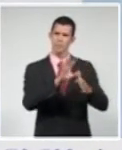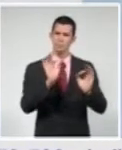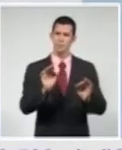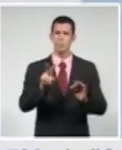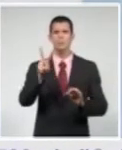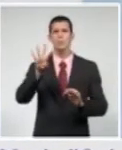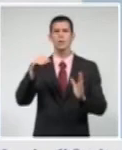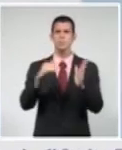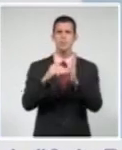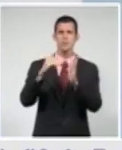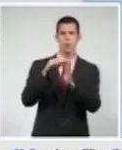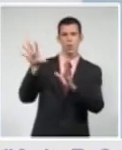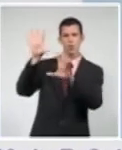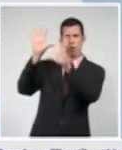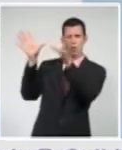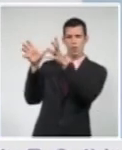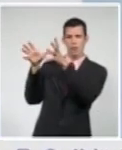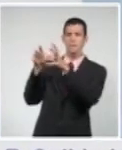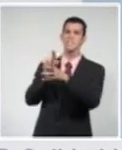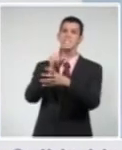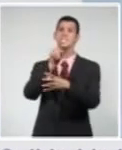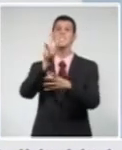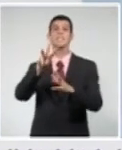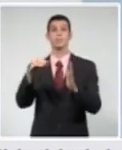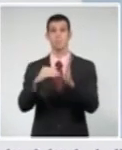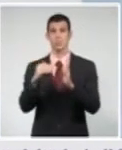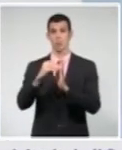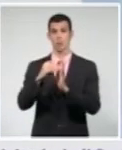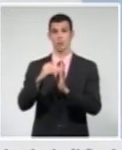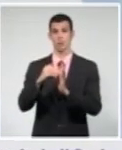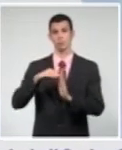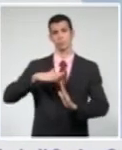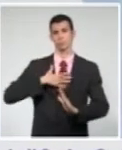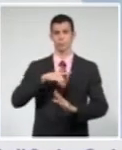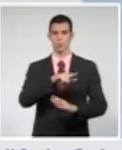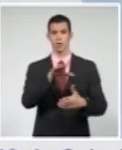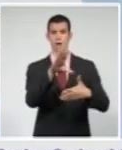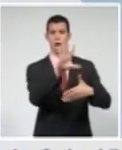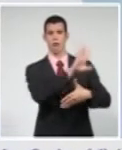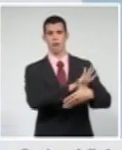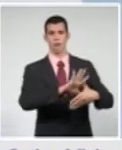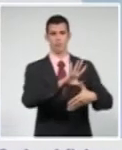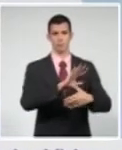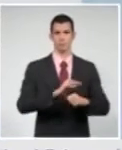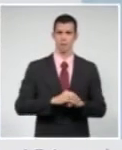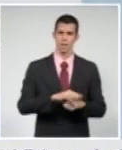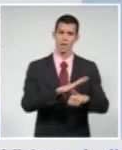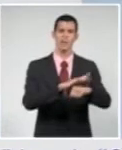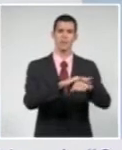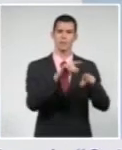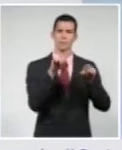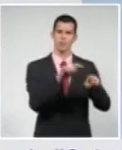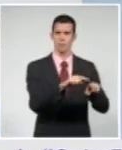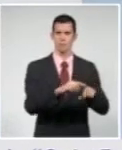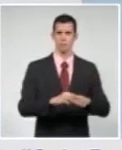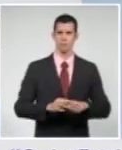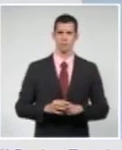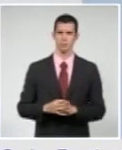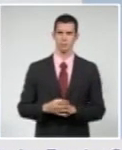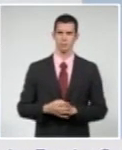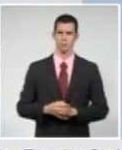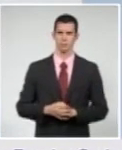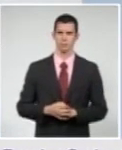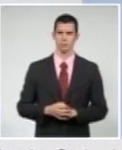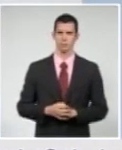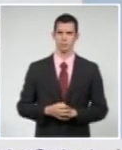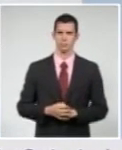13,174,448 confirmed cases. A high number of deaths were also reported in the region